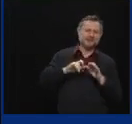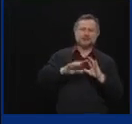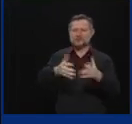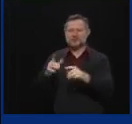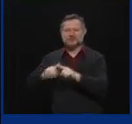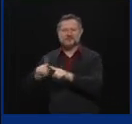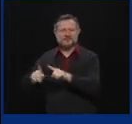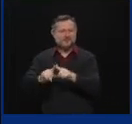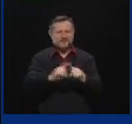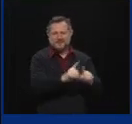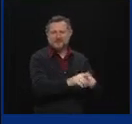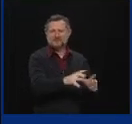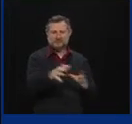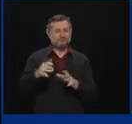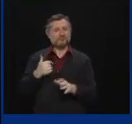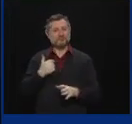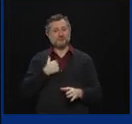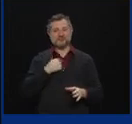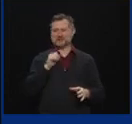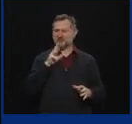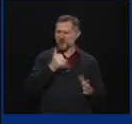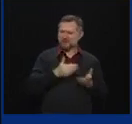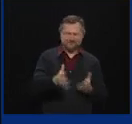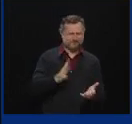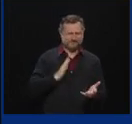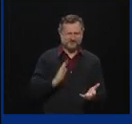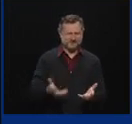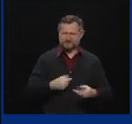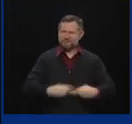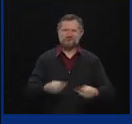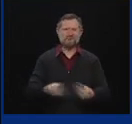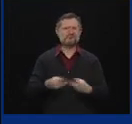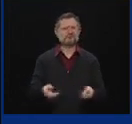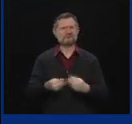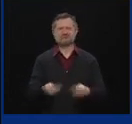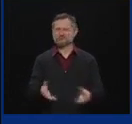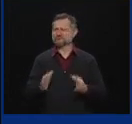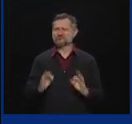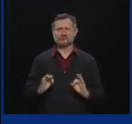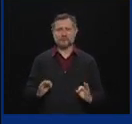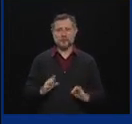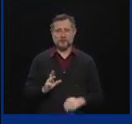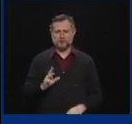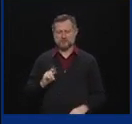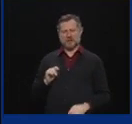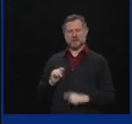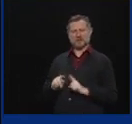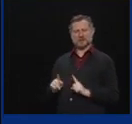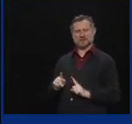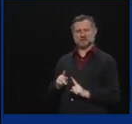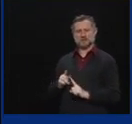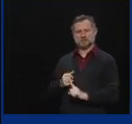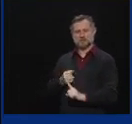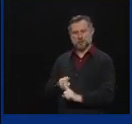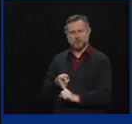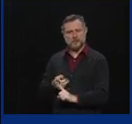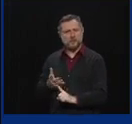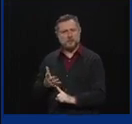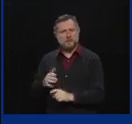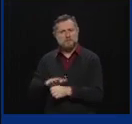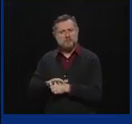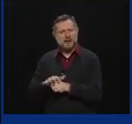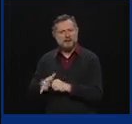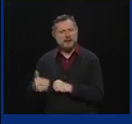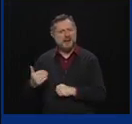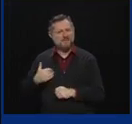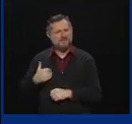sudden, the supply was not a problem. It was creating the demand. We reached this turning point where there was plenty for people wanting to be vaccinated,